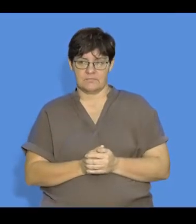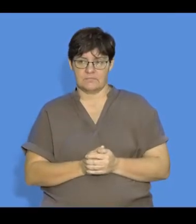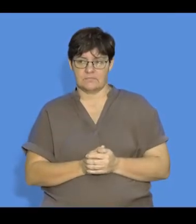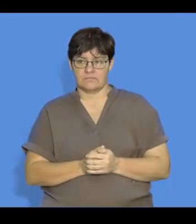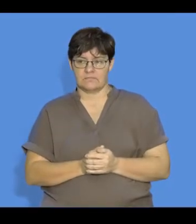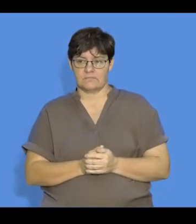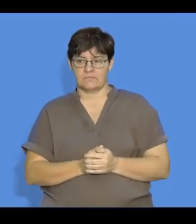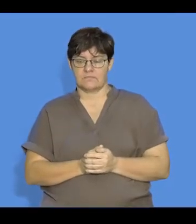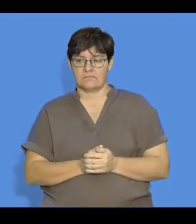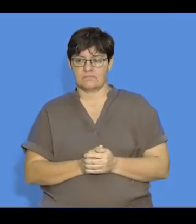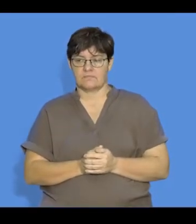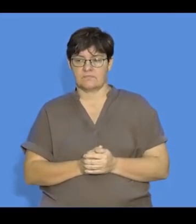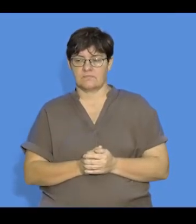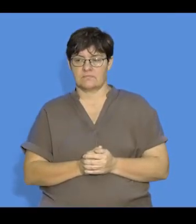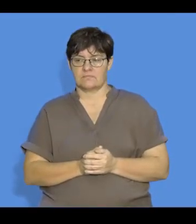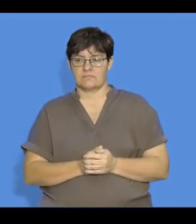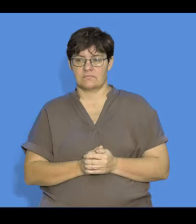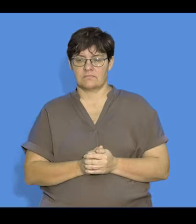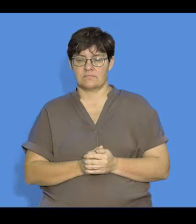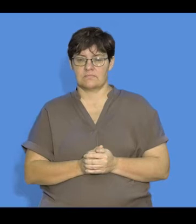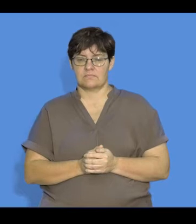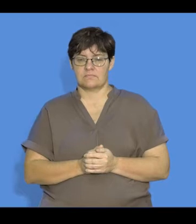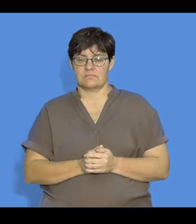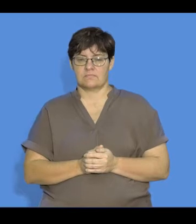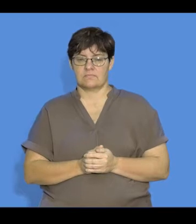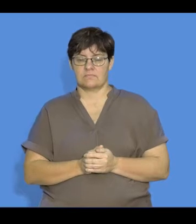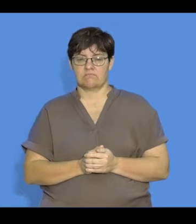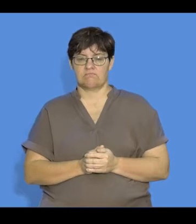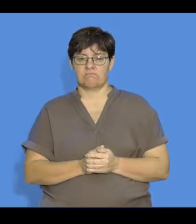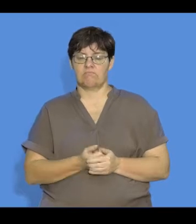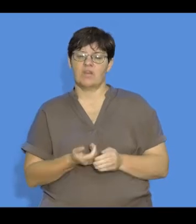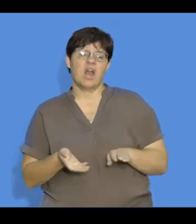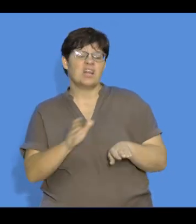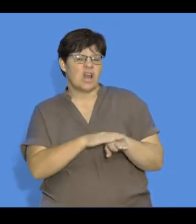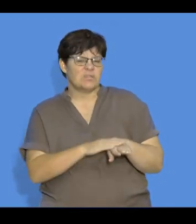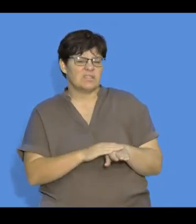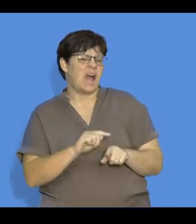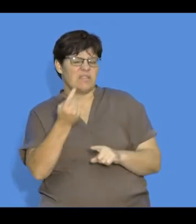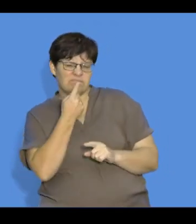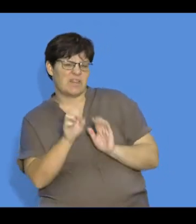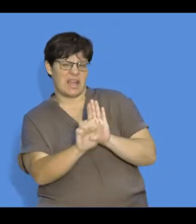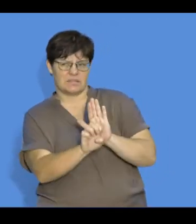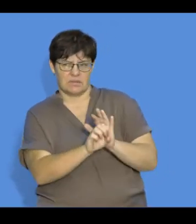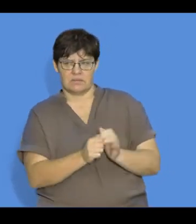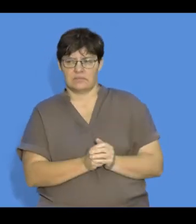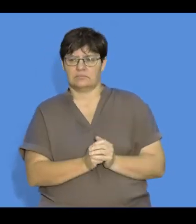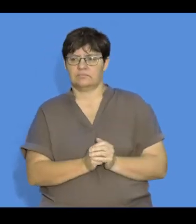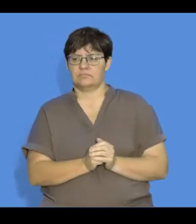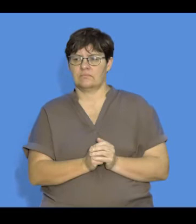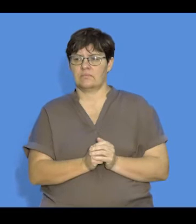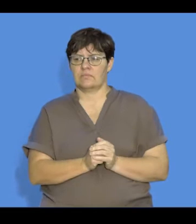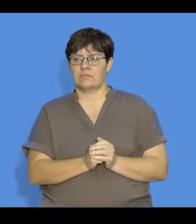talk something else about, the current as an example. So if we were to